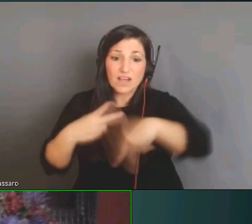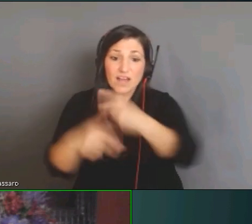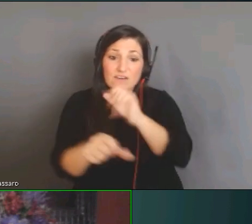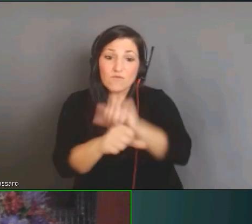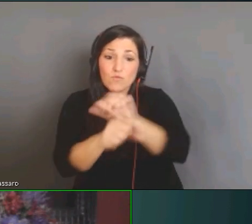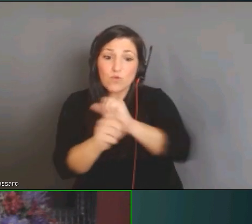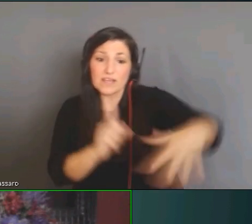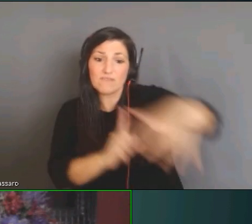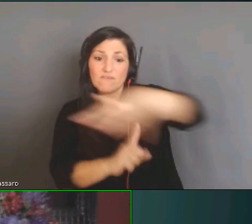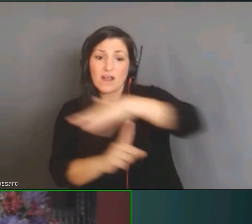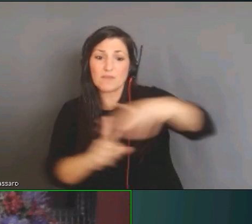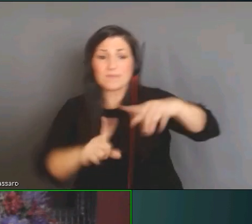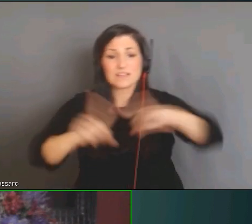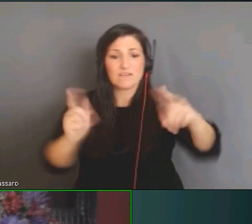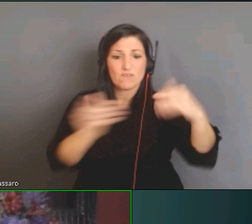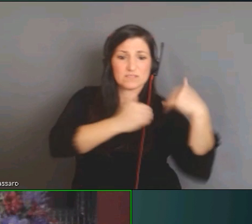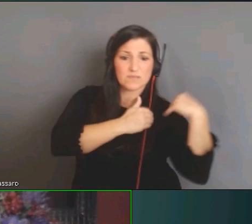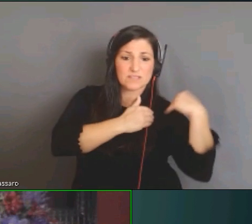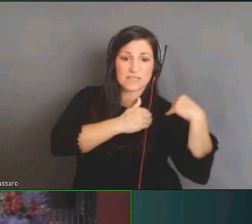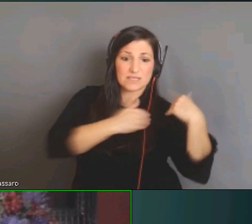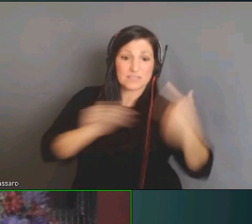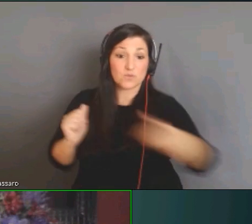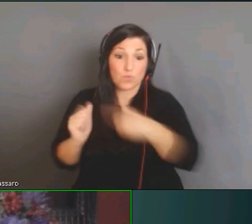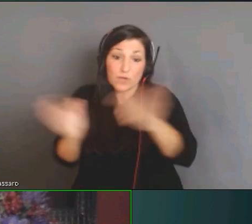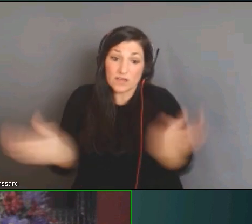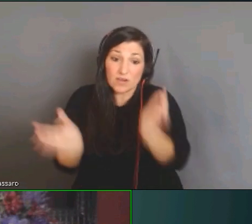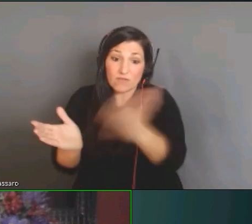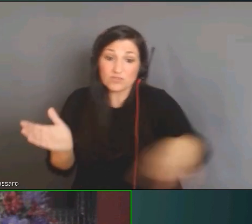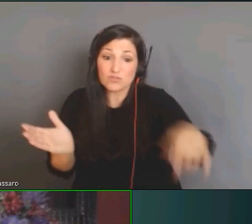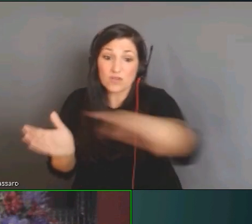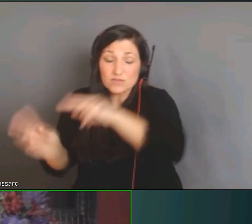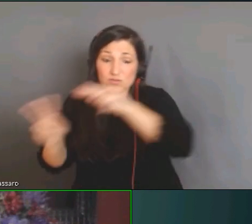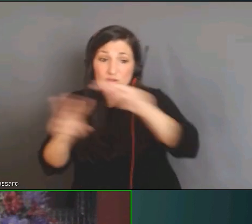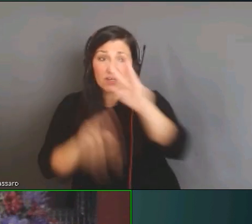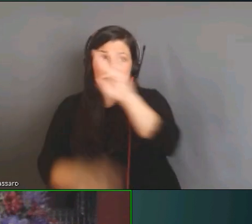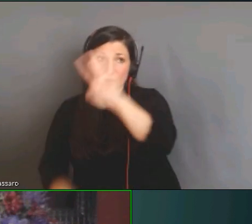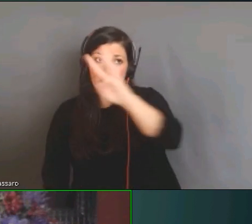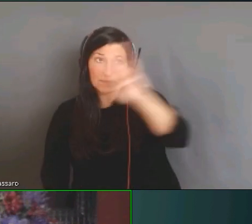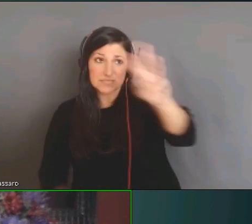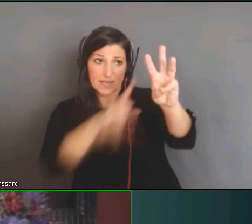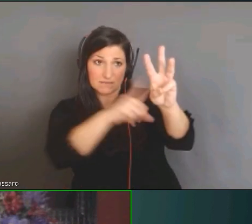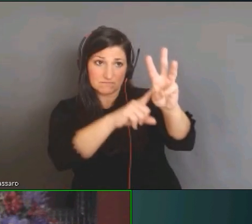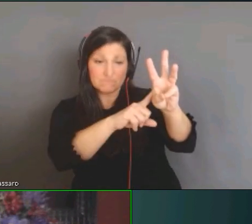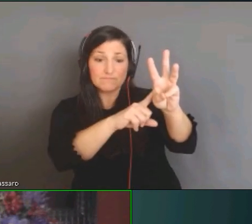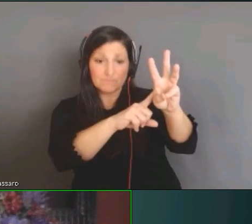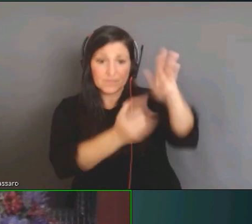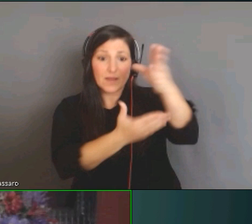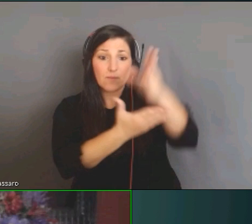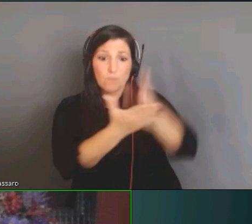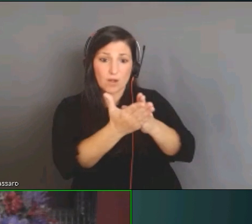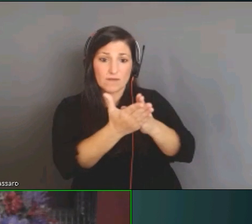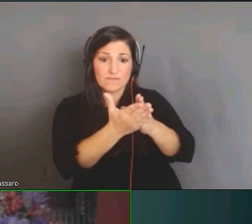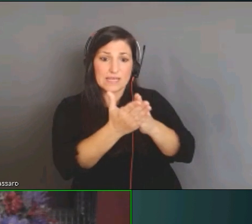set of responsibilities. So we encourage you guys to go to our website. There is also, as a part of our application